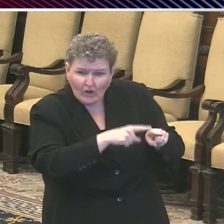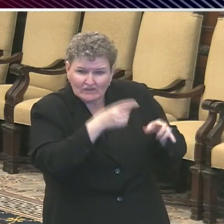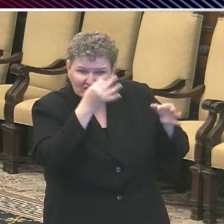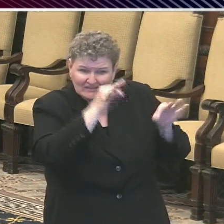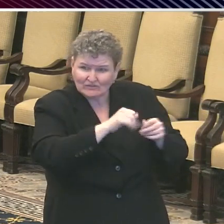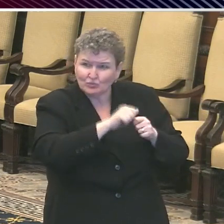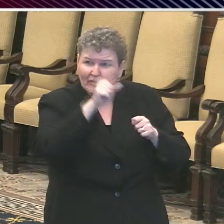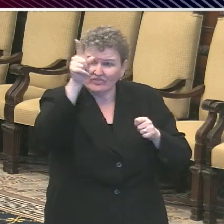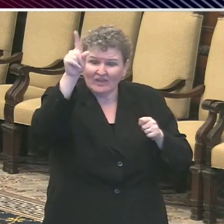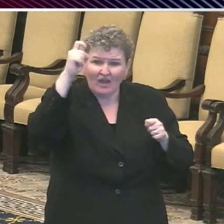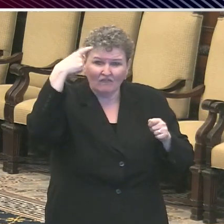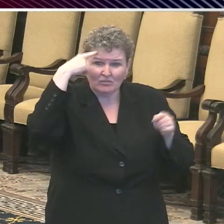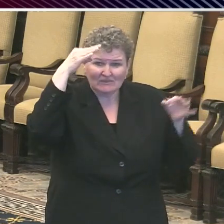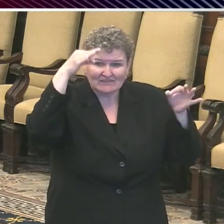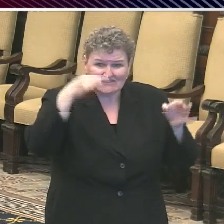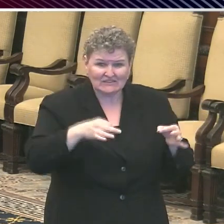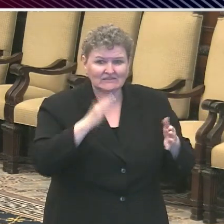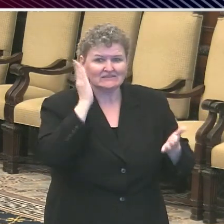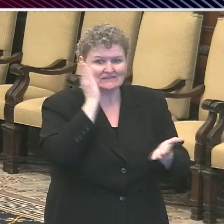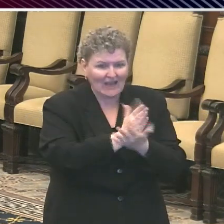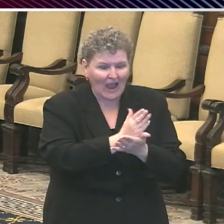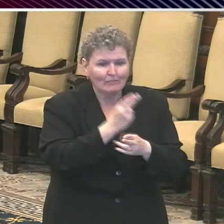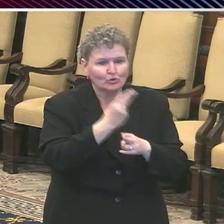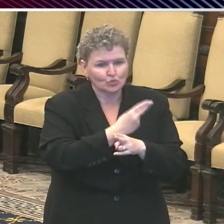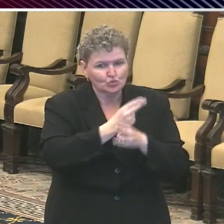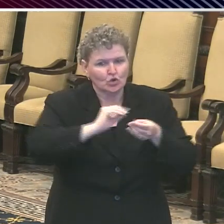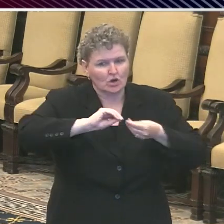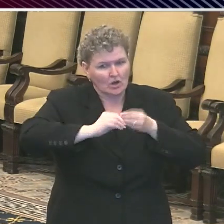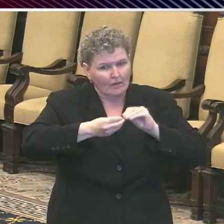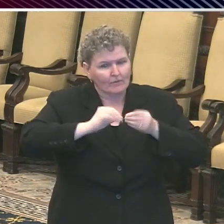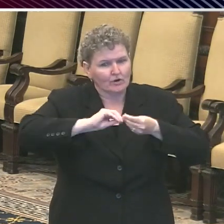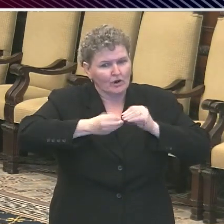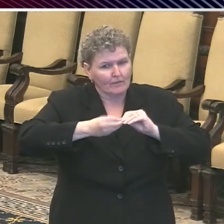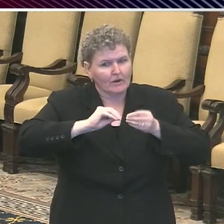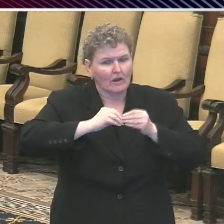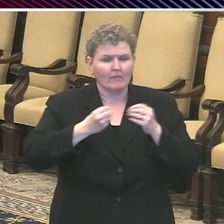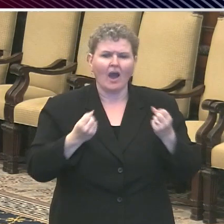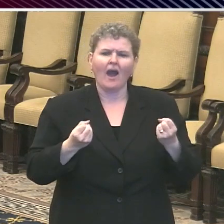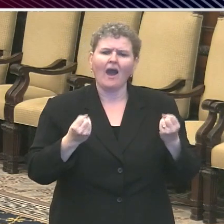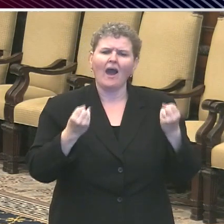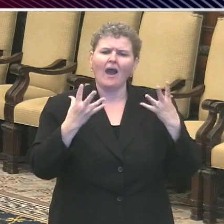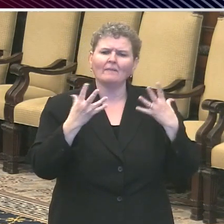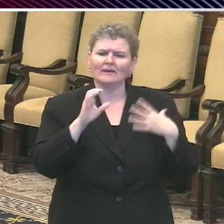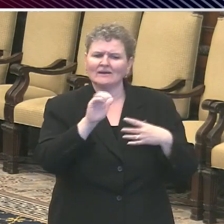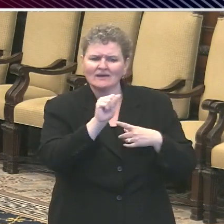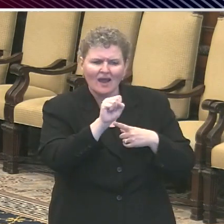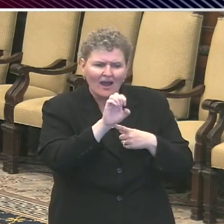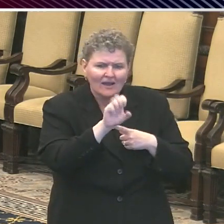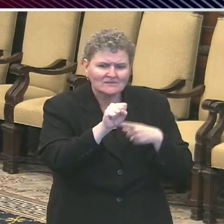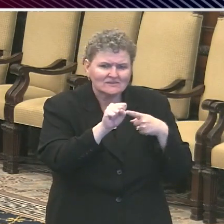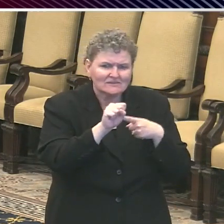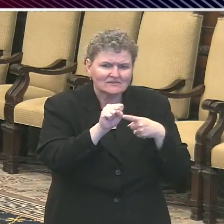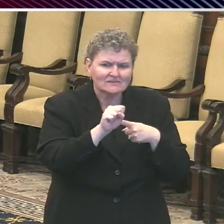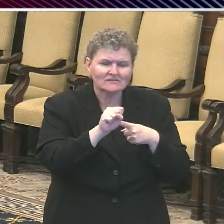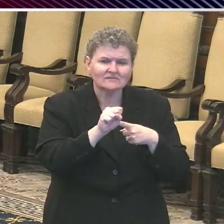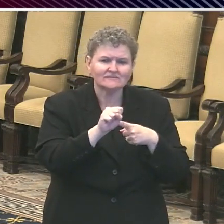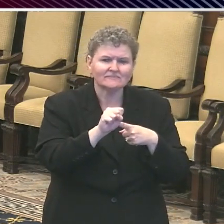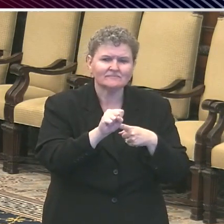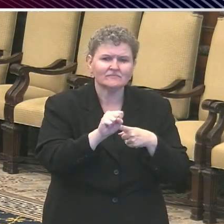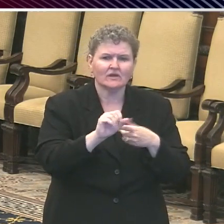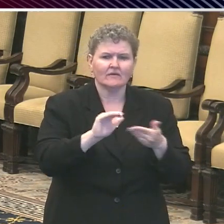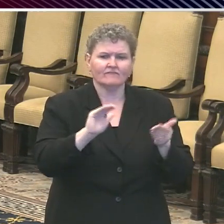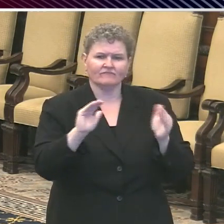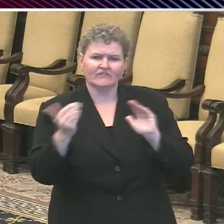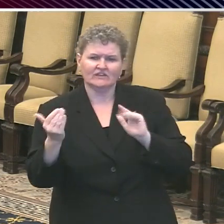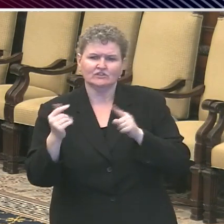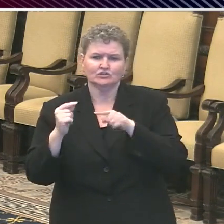to stop using the metric that was set of, however many cases per amount of population over 14